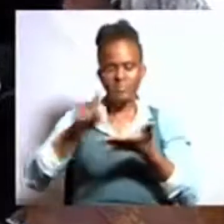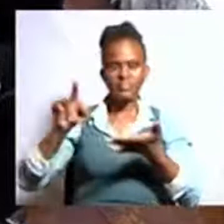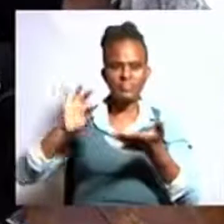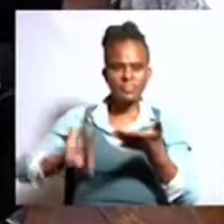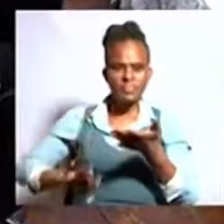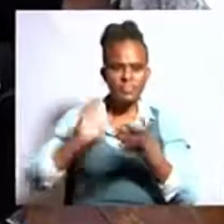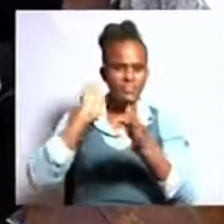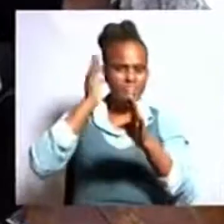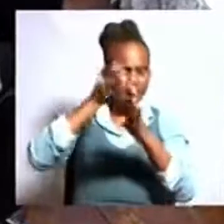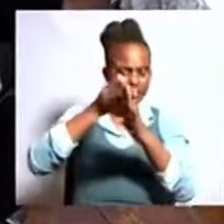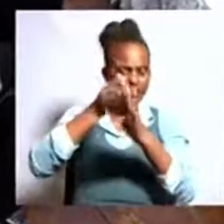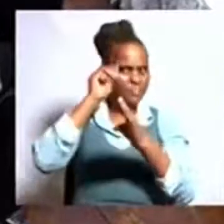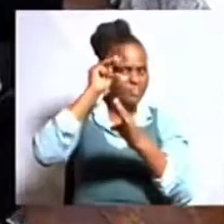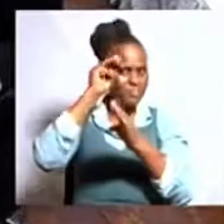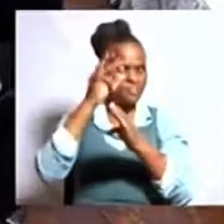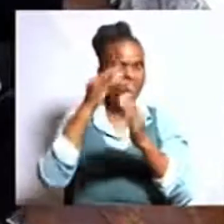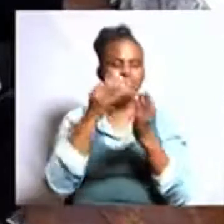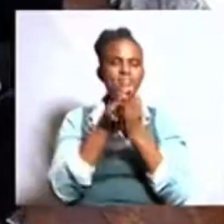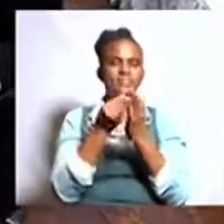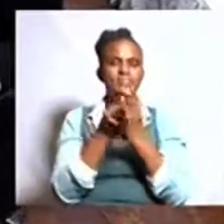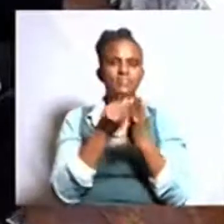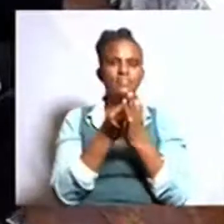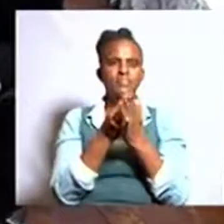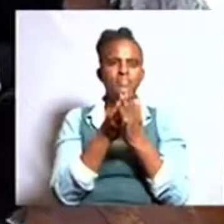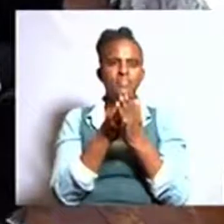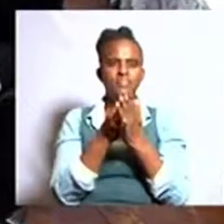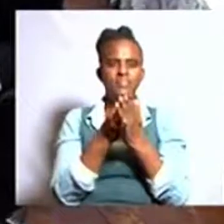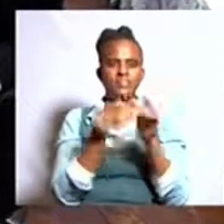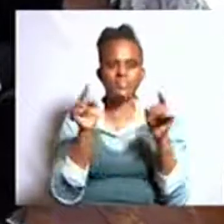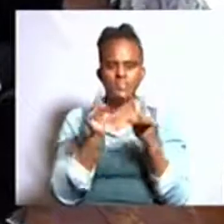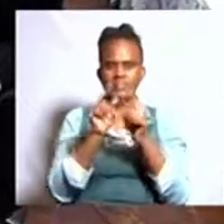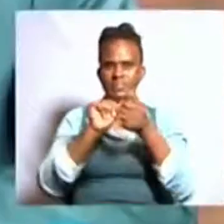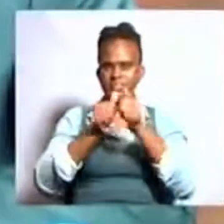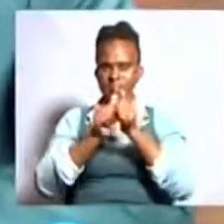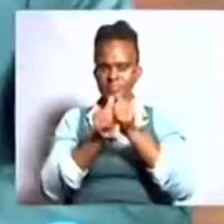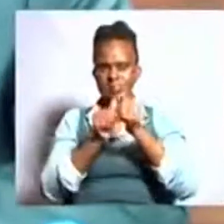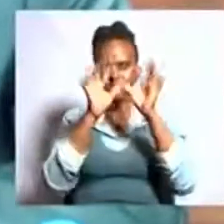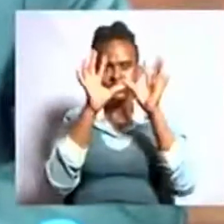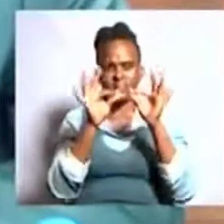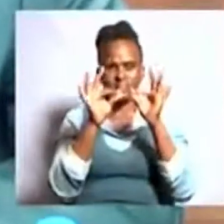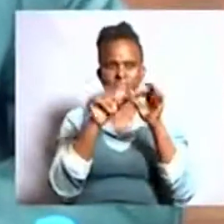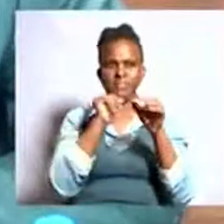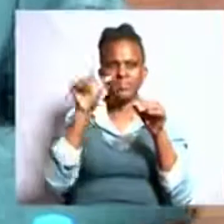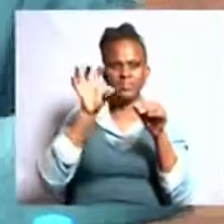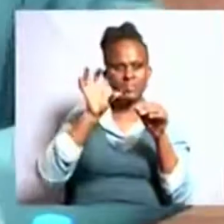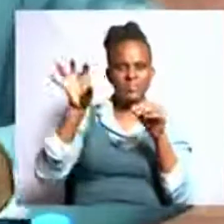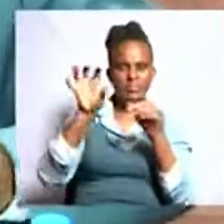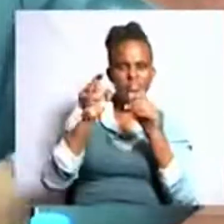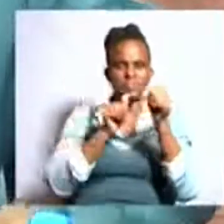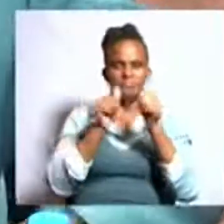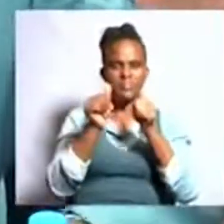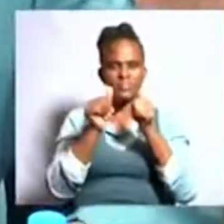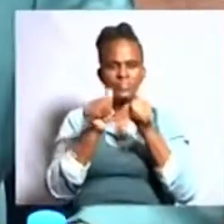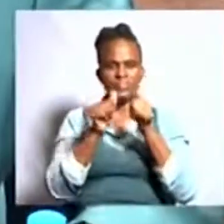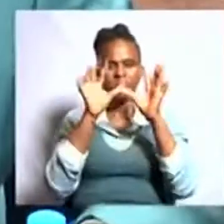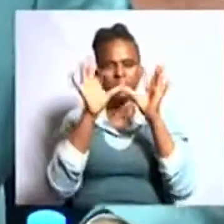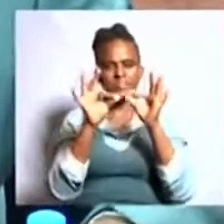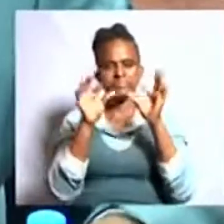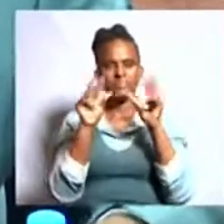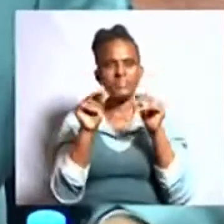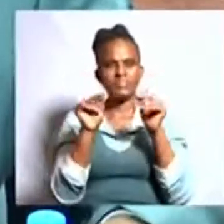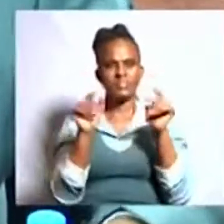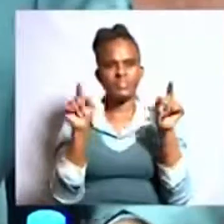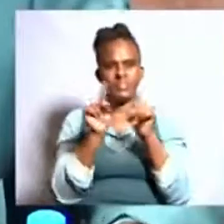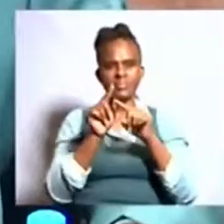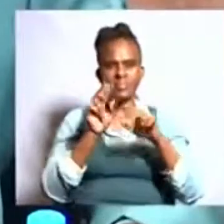made directly to the Ministry of Finance and sports account and not provincial administration account. And